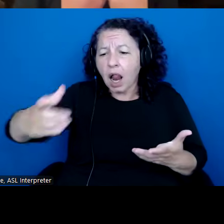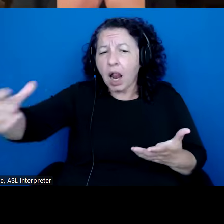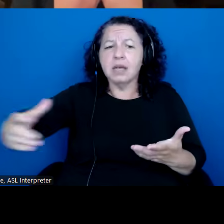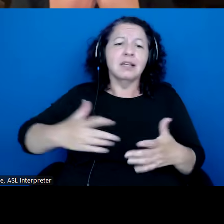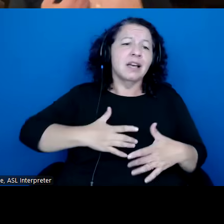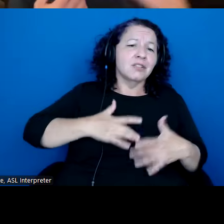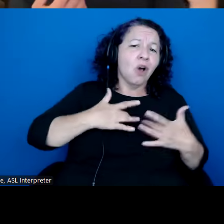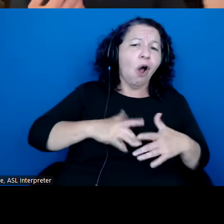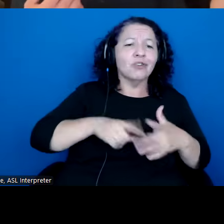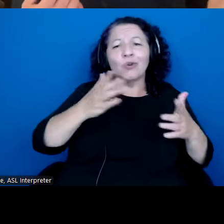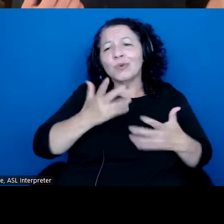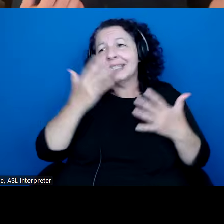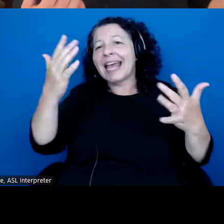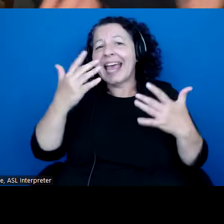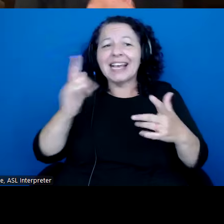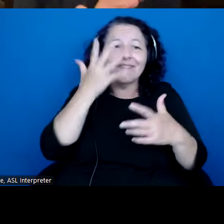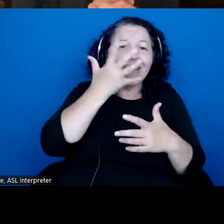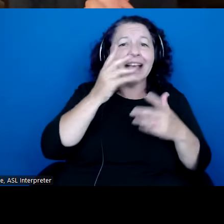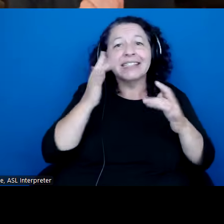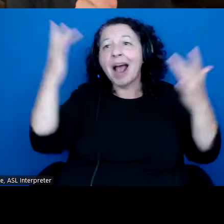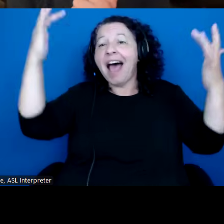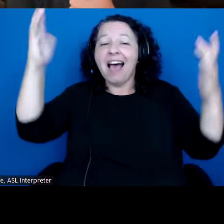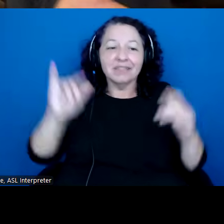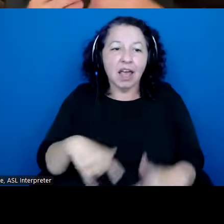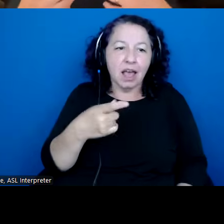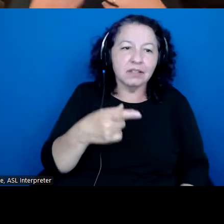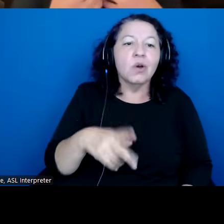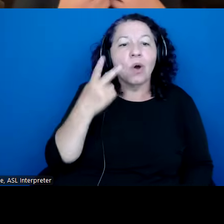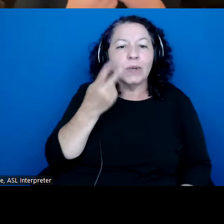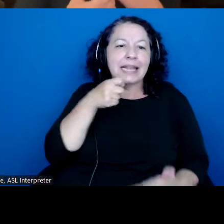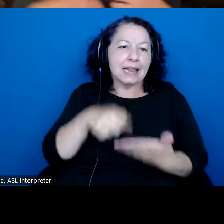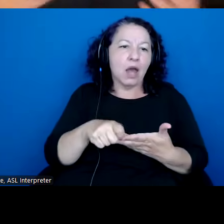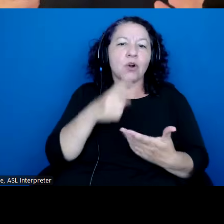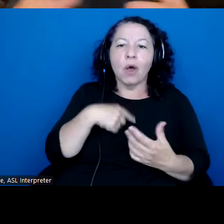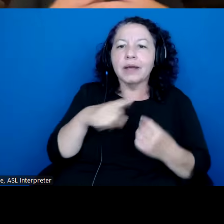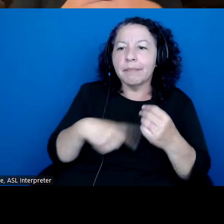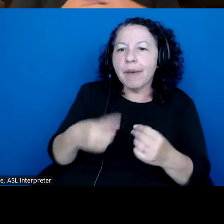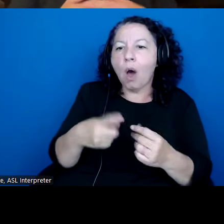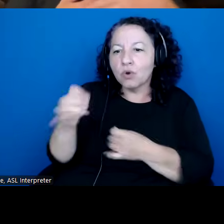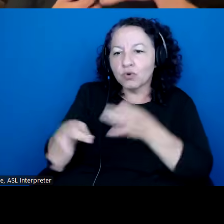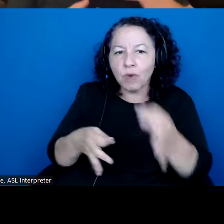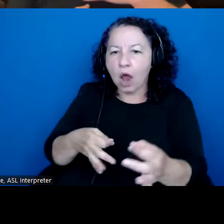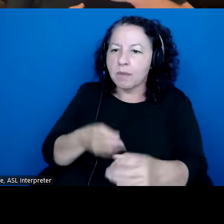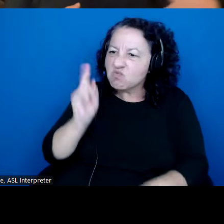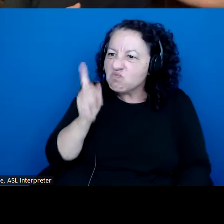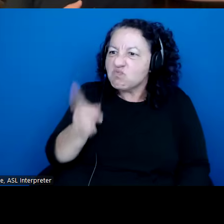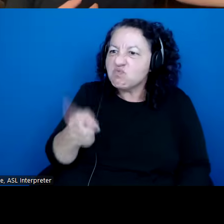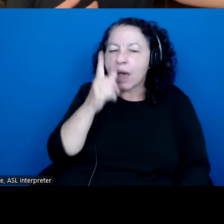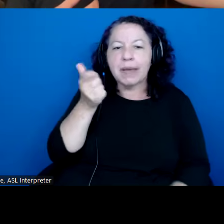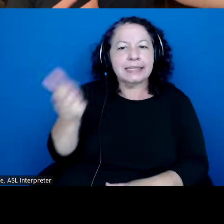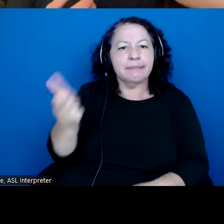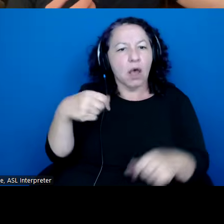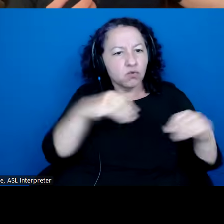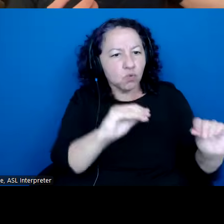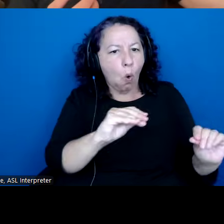up. Or we have texts like this letter at the top that's telling us about a trader who was being chided because he had sold some cloth to